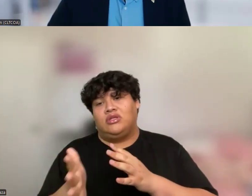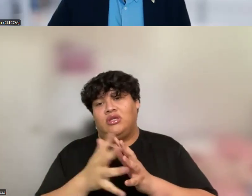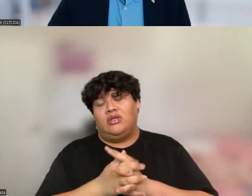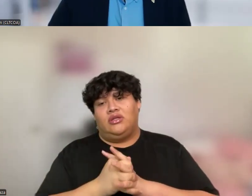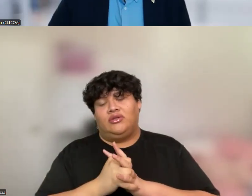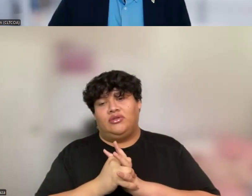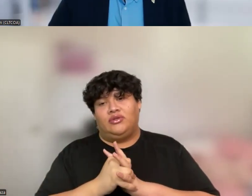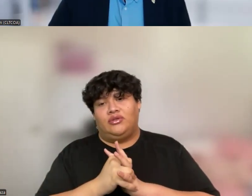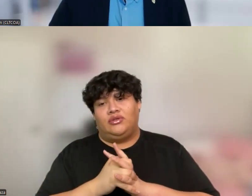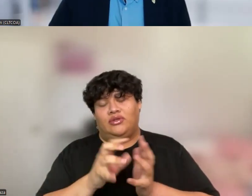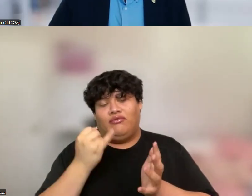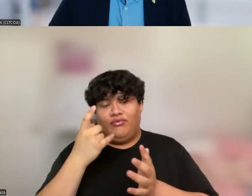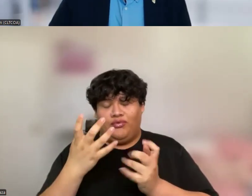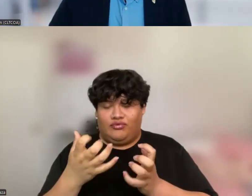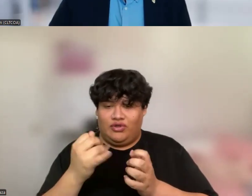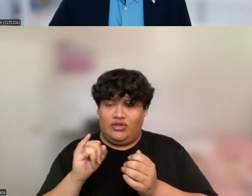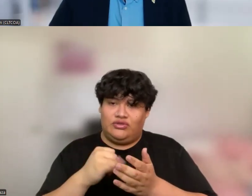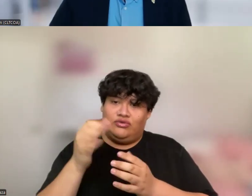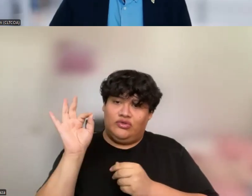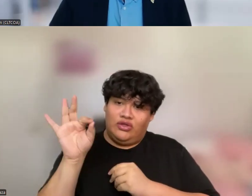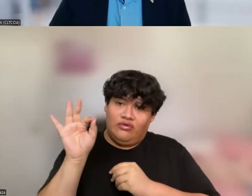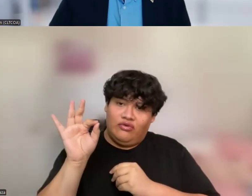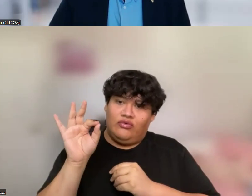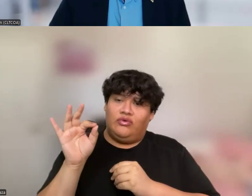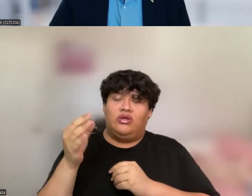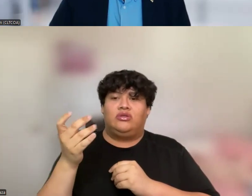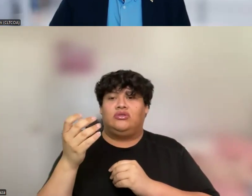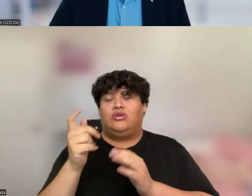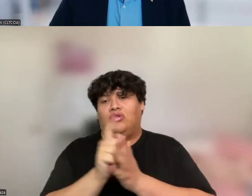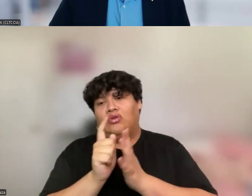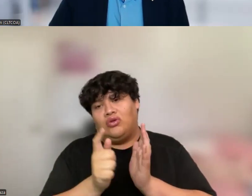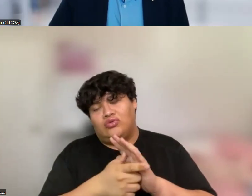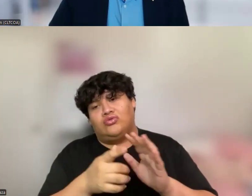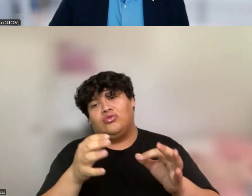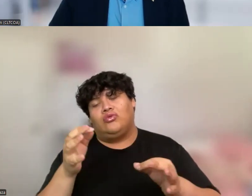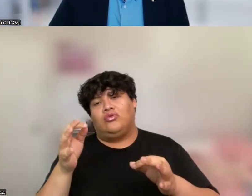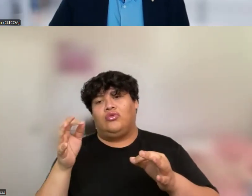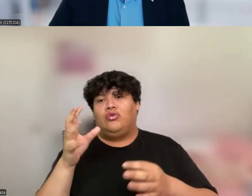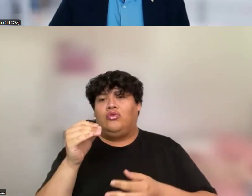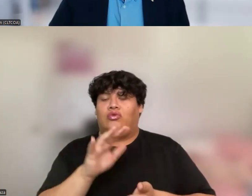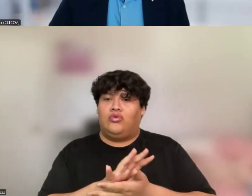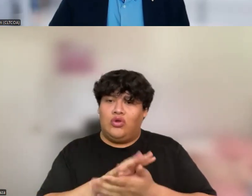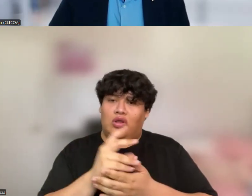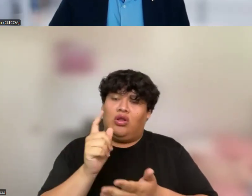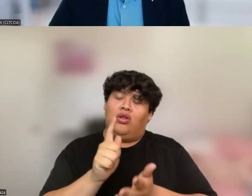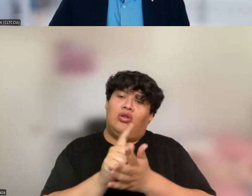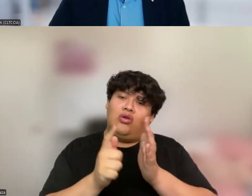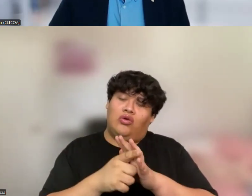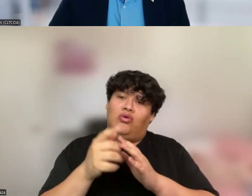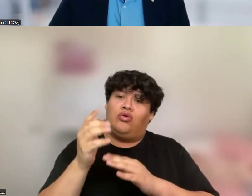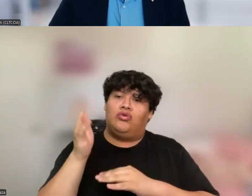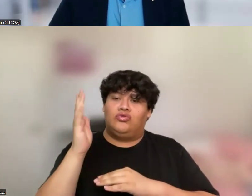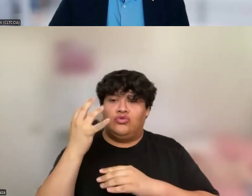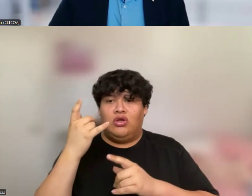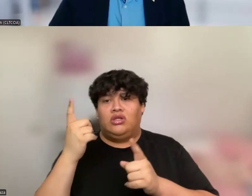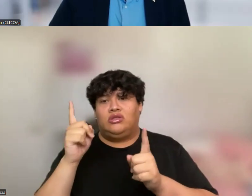suggestions. If we want to influence law school curriculum and law students' interest in taking those